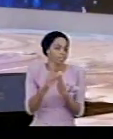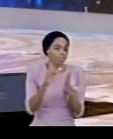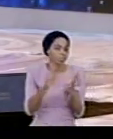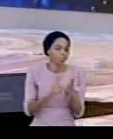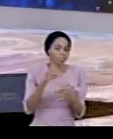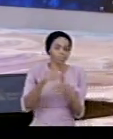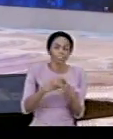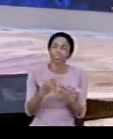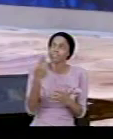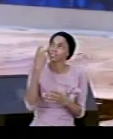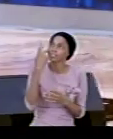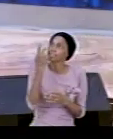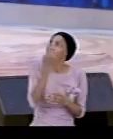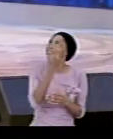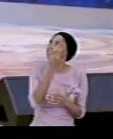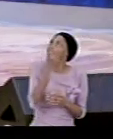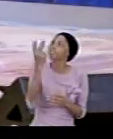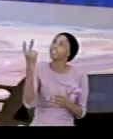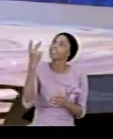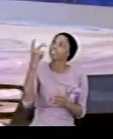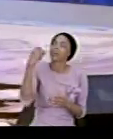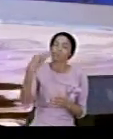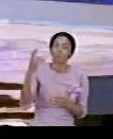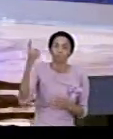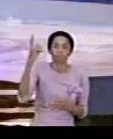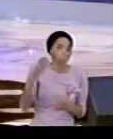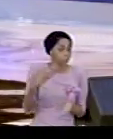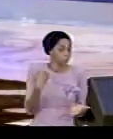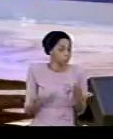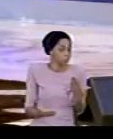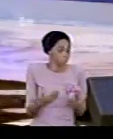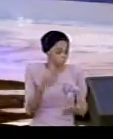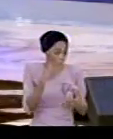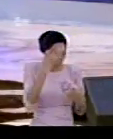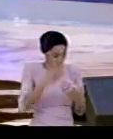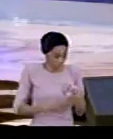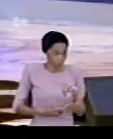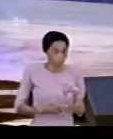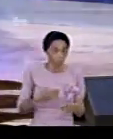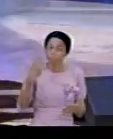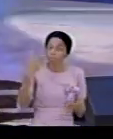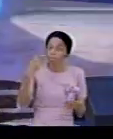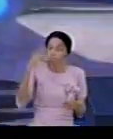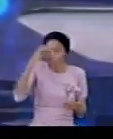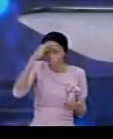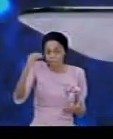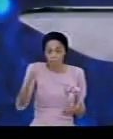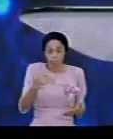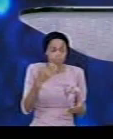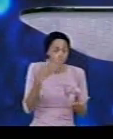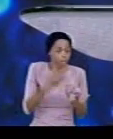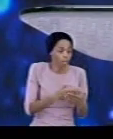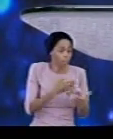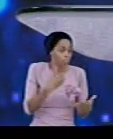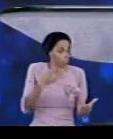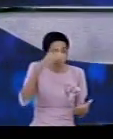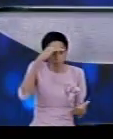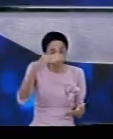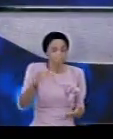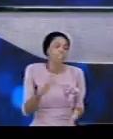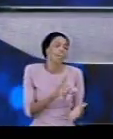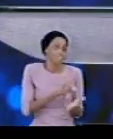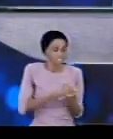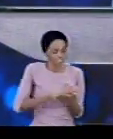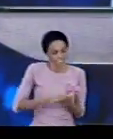God. He may be justified in the sight of men. They say it's a nice man, justified before